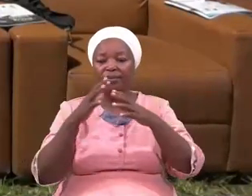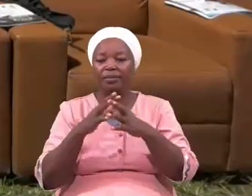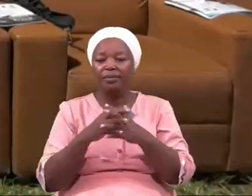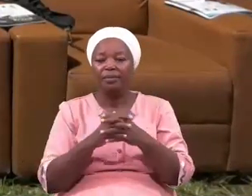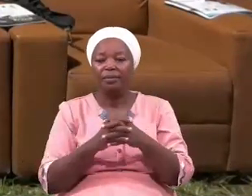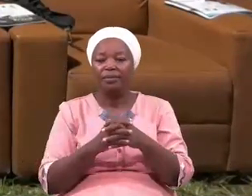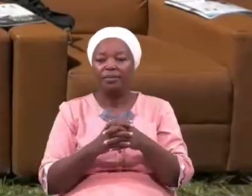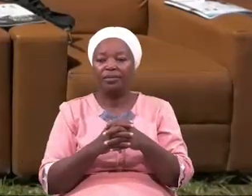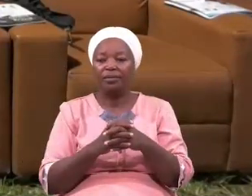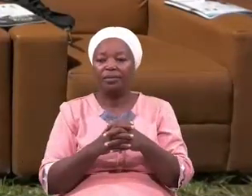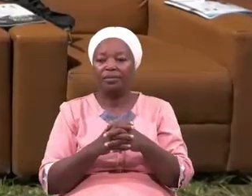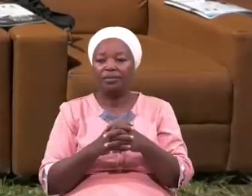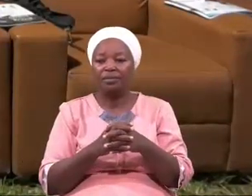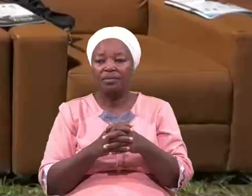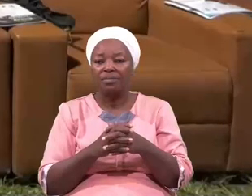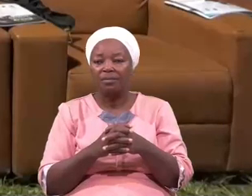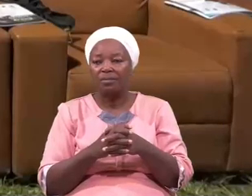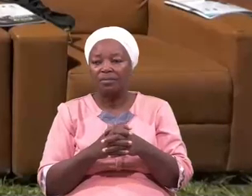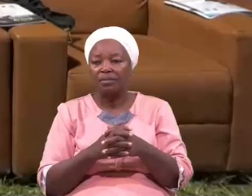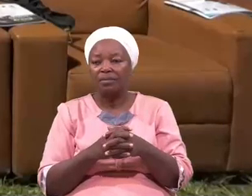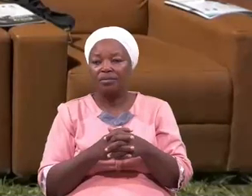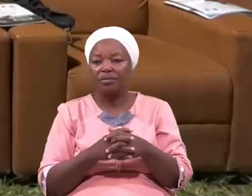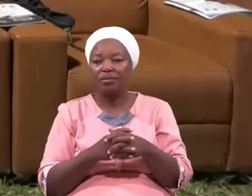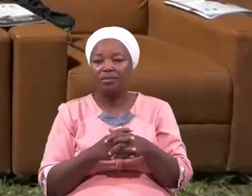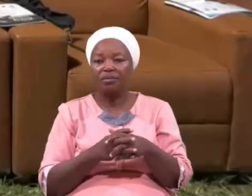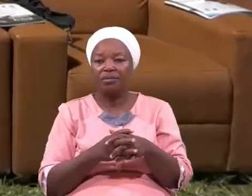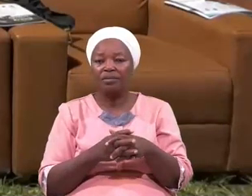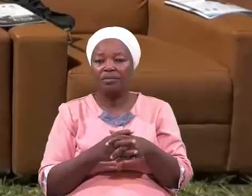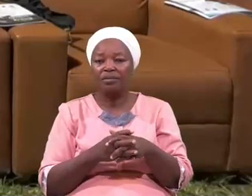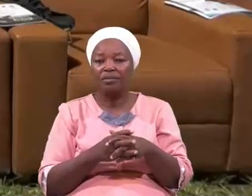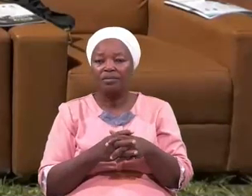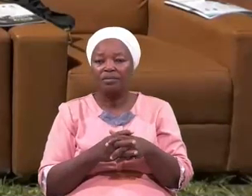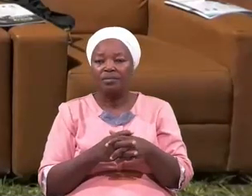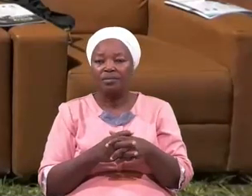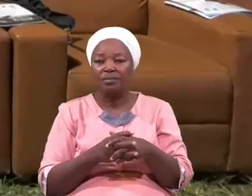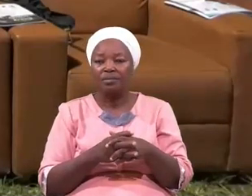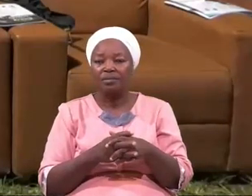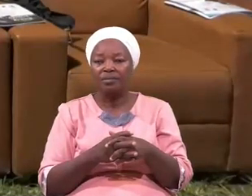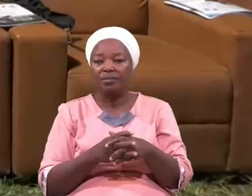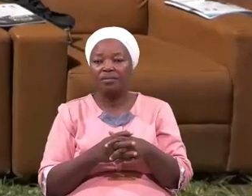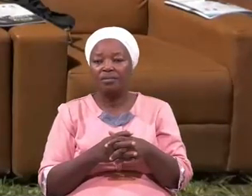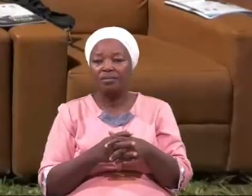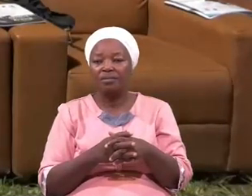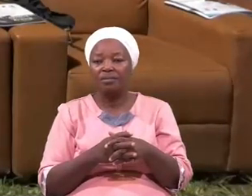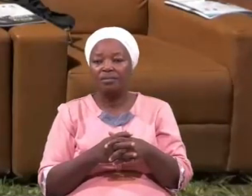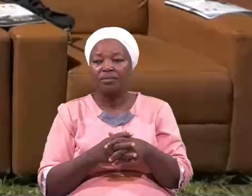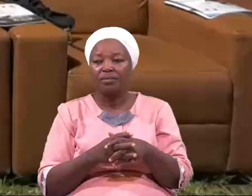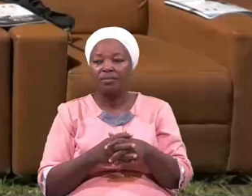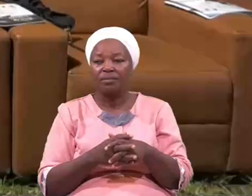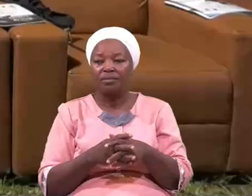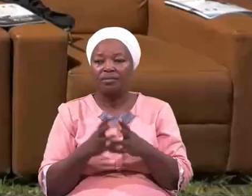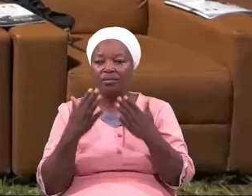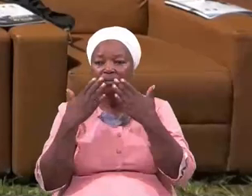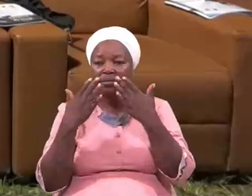Let's look in front here. Are we through now? S'il vous plaît, section devant ici. In the middle here. Okay, all those that are through, please wave